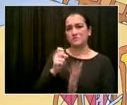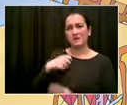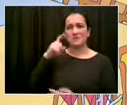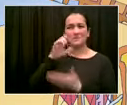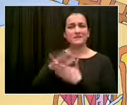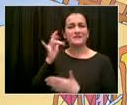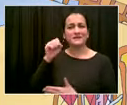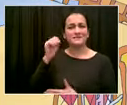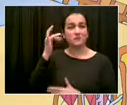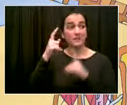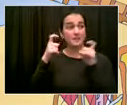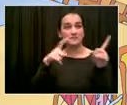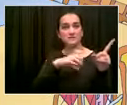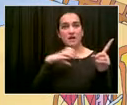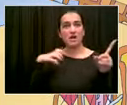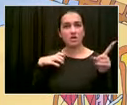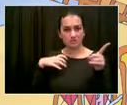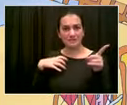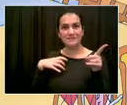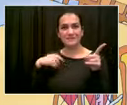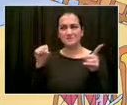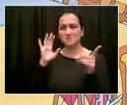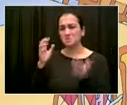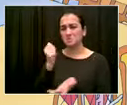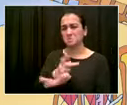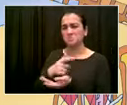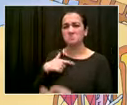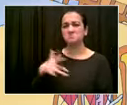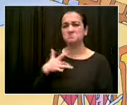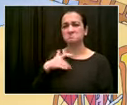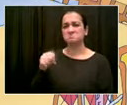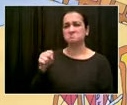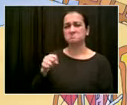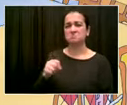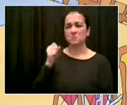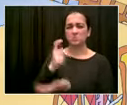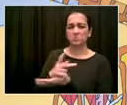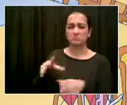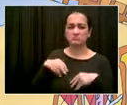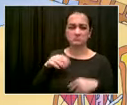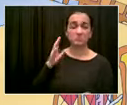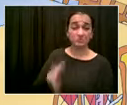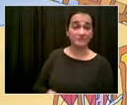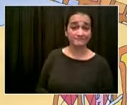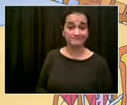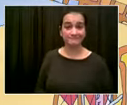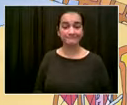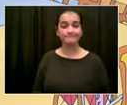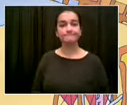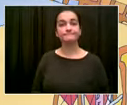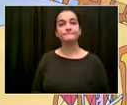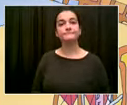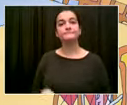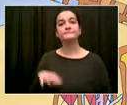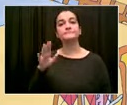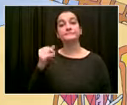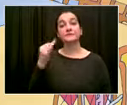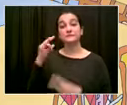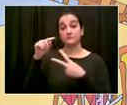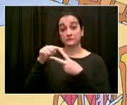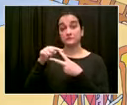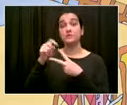Where I think the meaning of this is, besides the fact that we're going to create a lot of affordable housing, the Gowanus rezoning, the